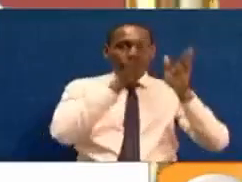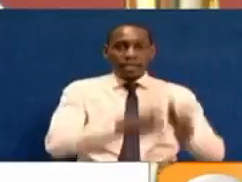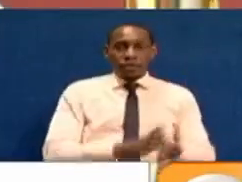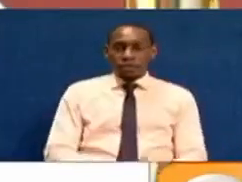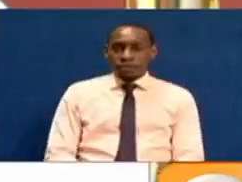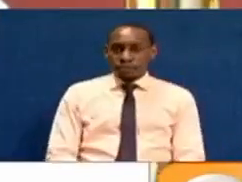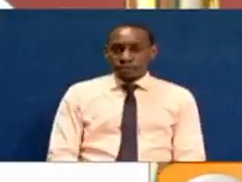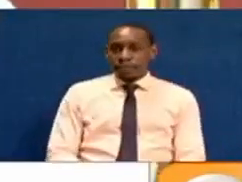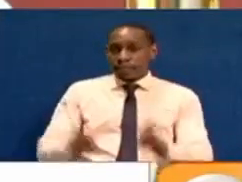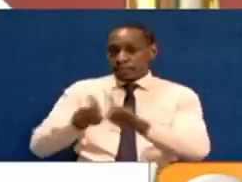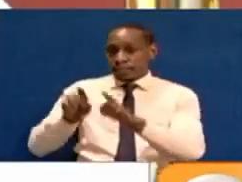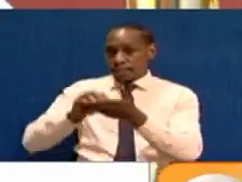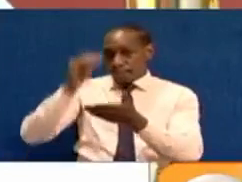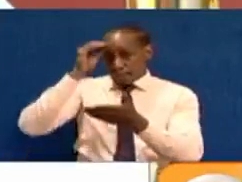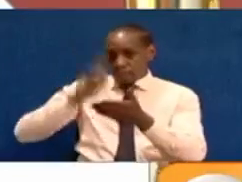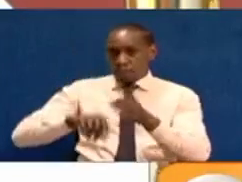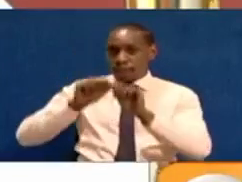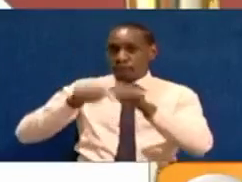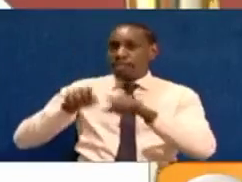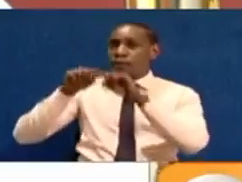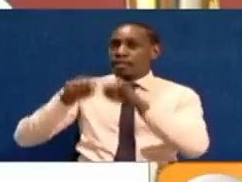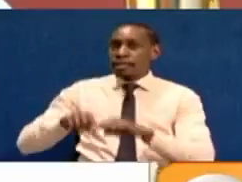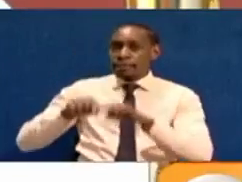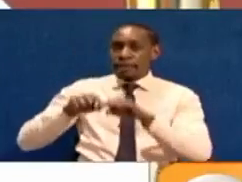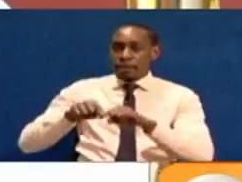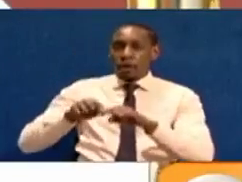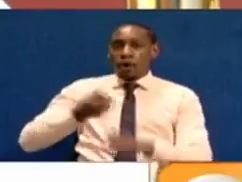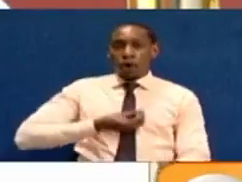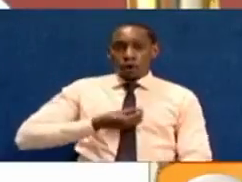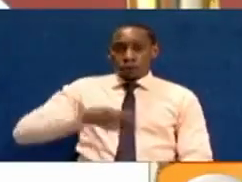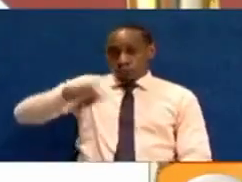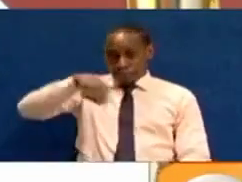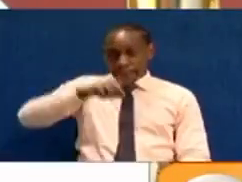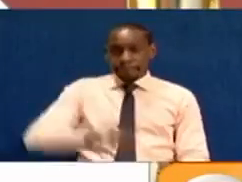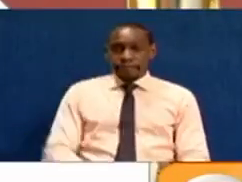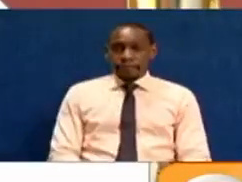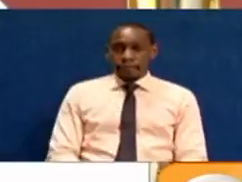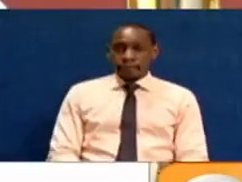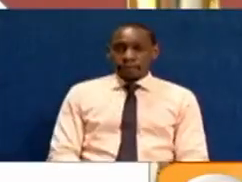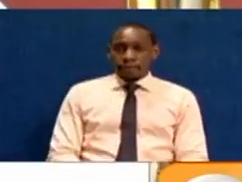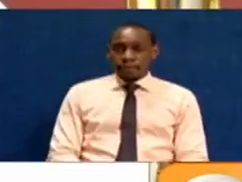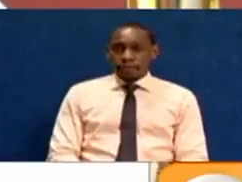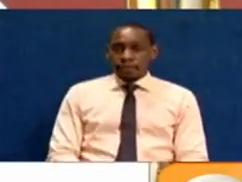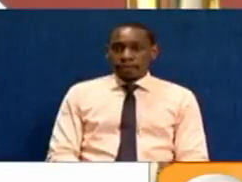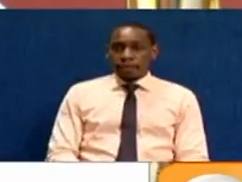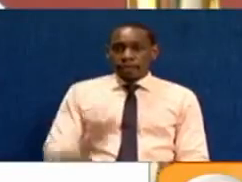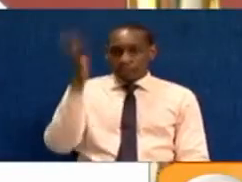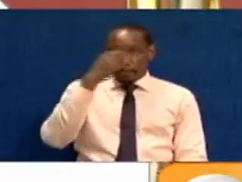We also learned that we can rely on our very own, the beauty of Kenya,